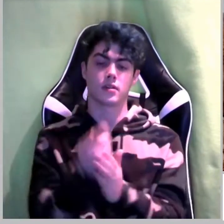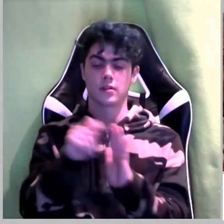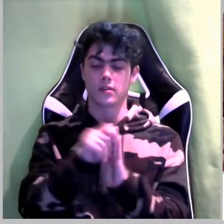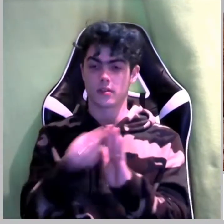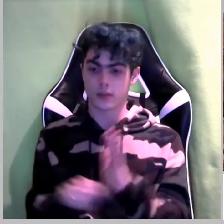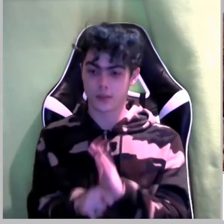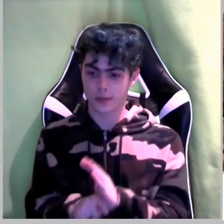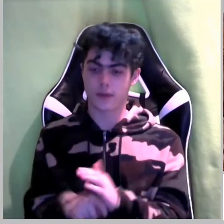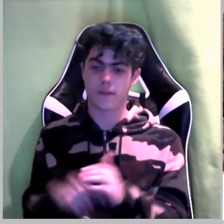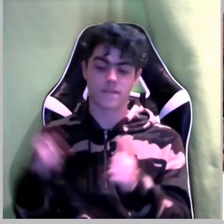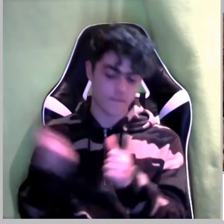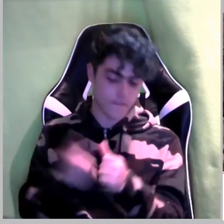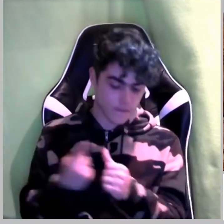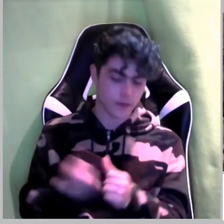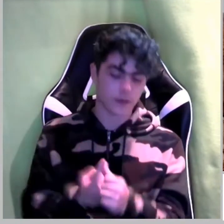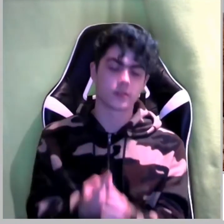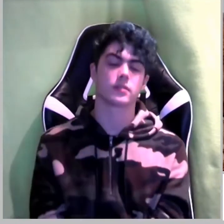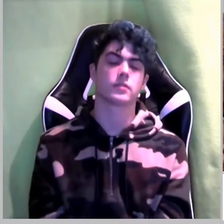Gospels,